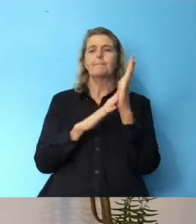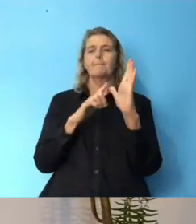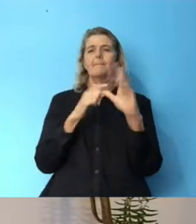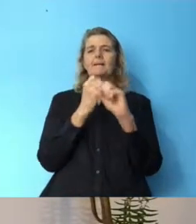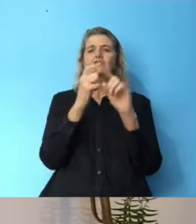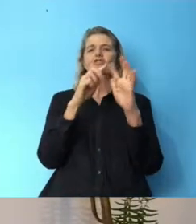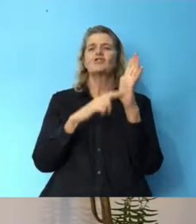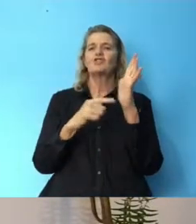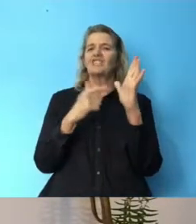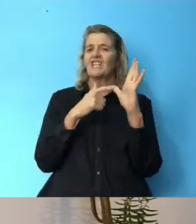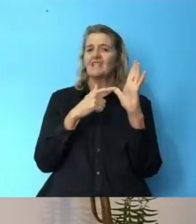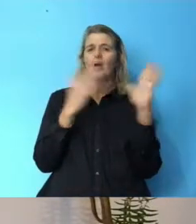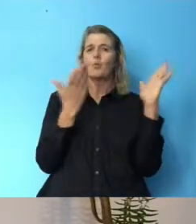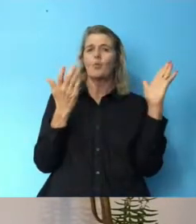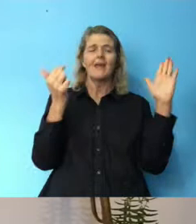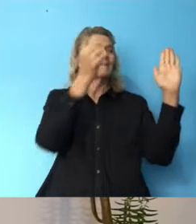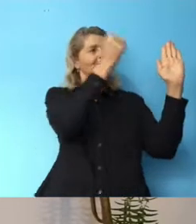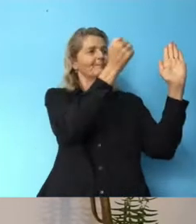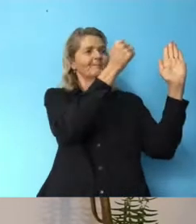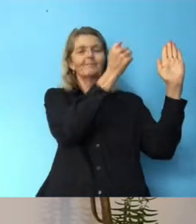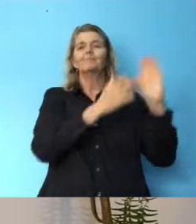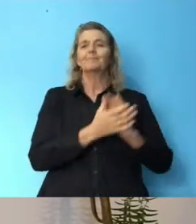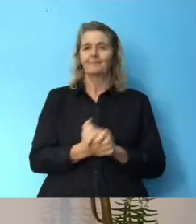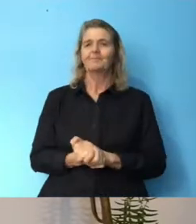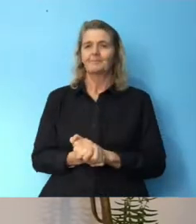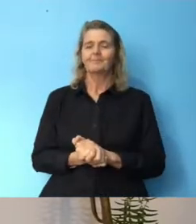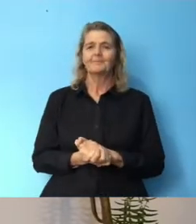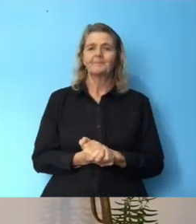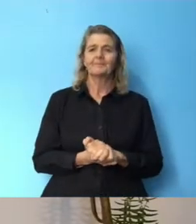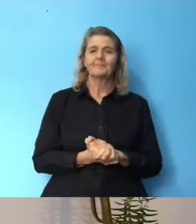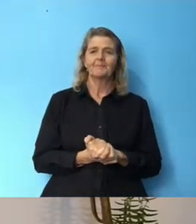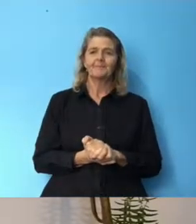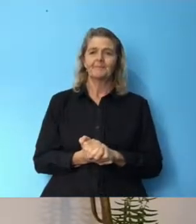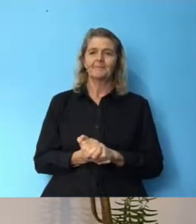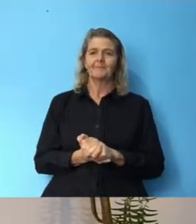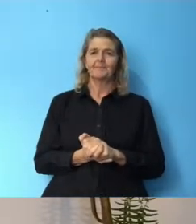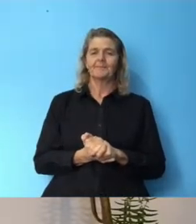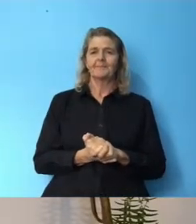is up here. So I'm going to put that there.